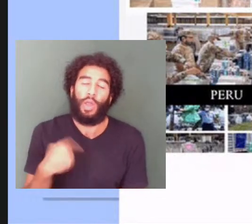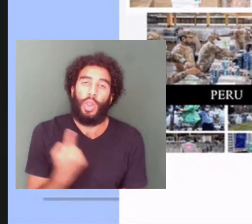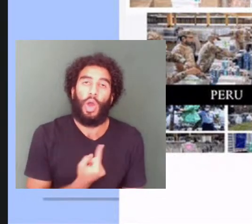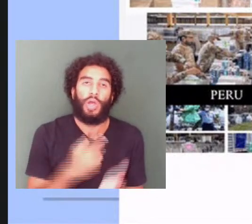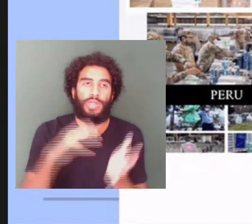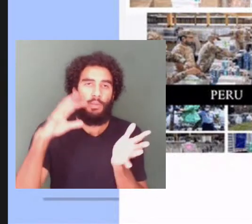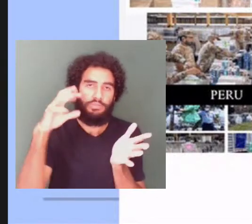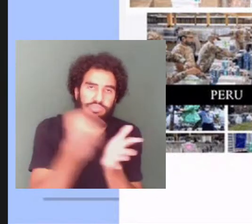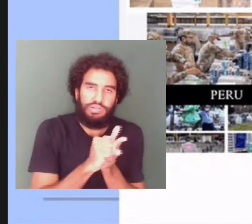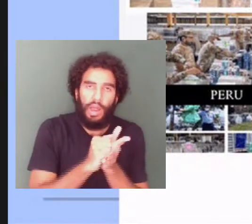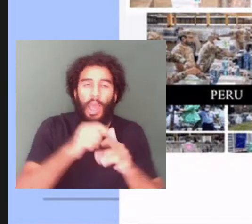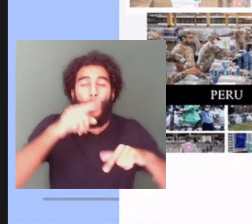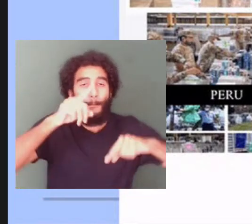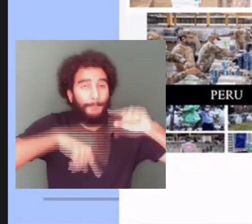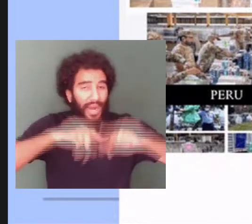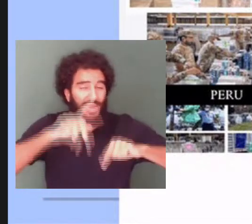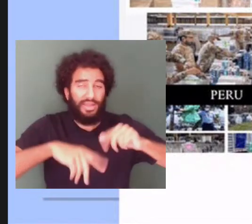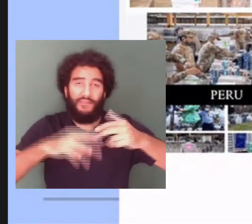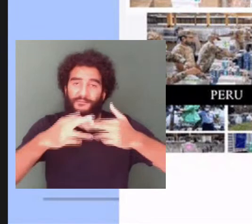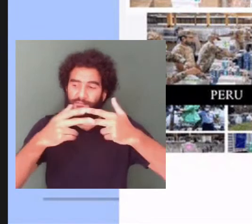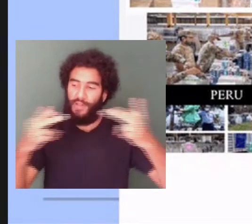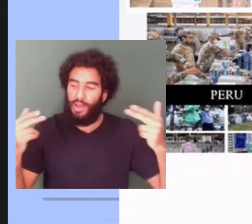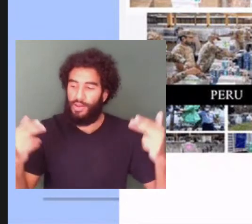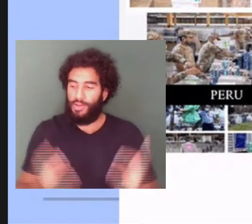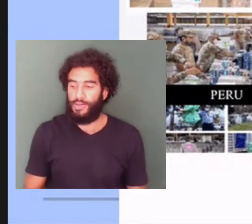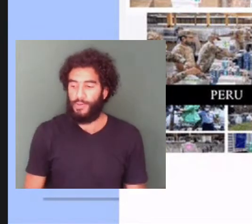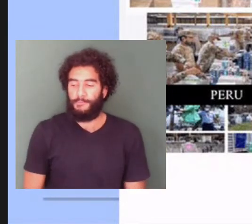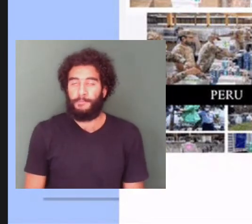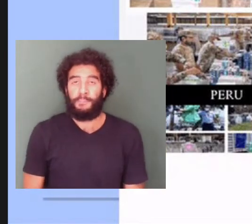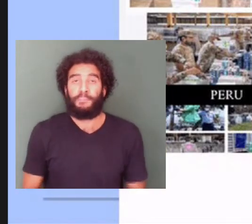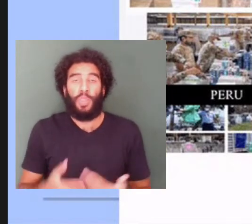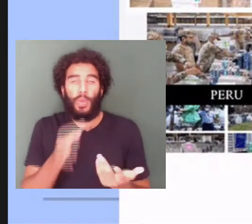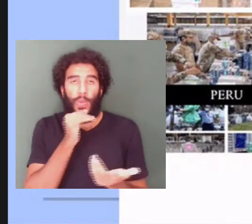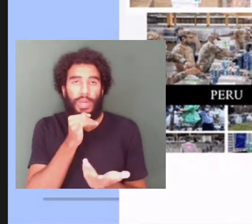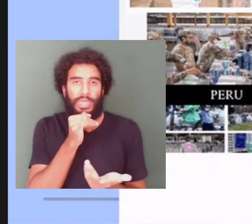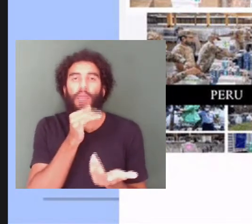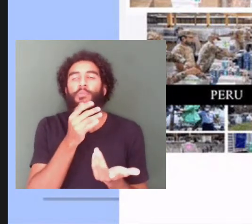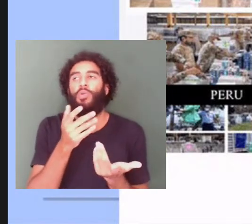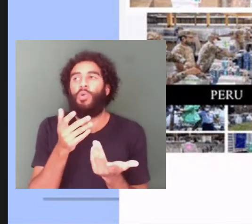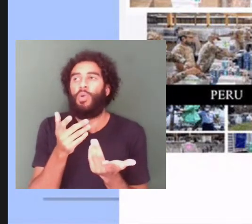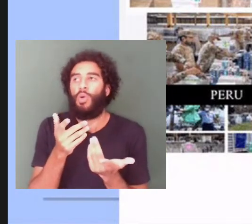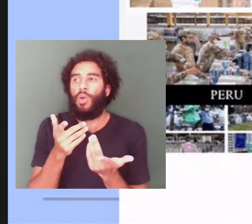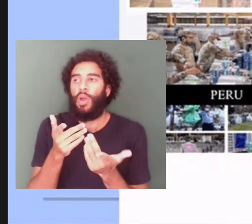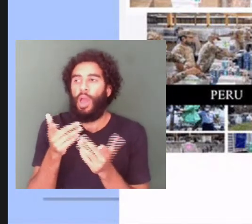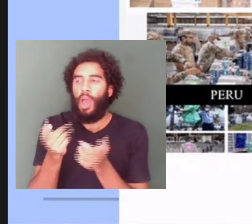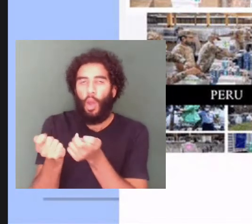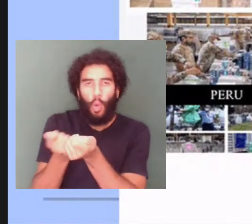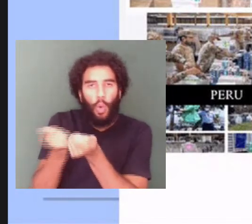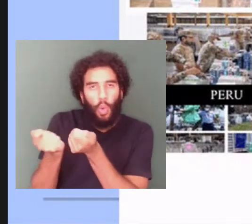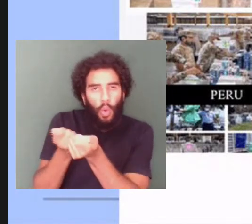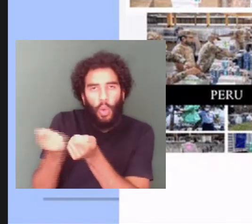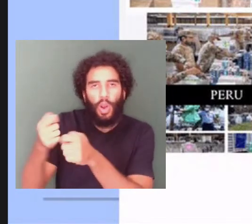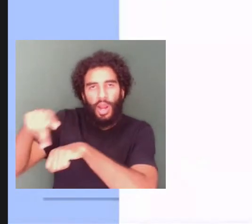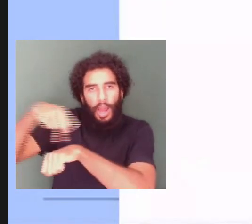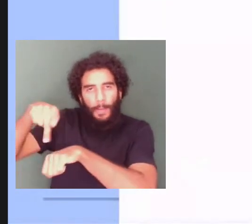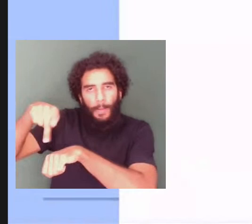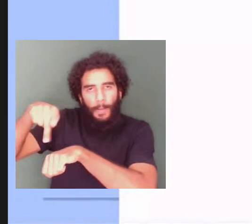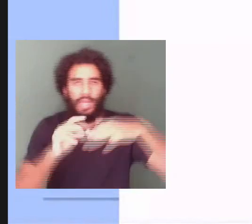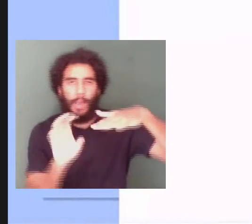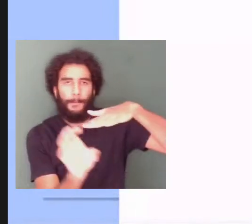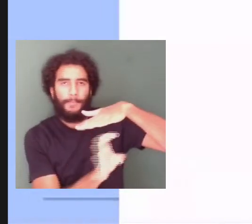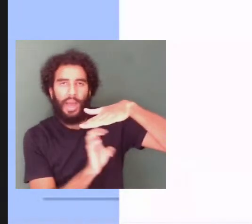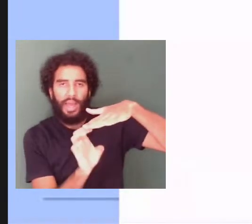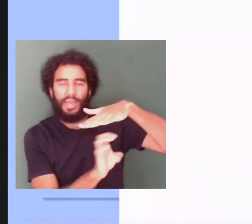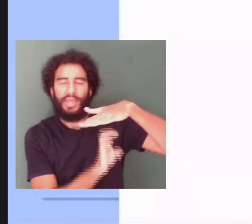type of practice was repeated over and over again, a coordination between these companies in different places in